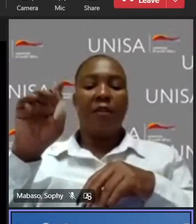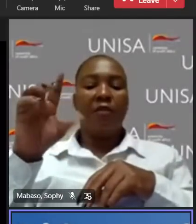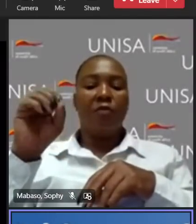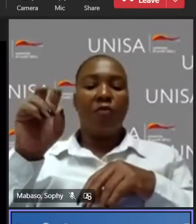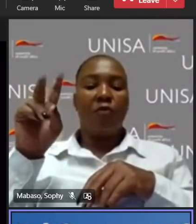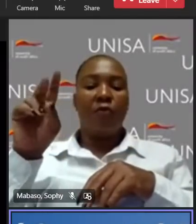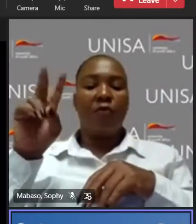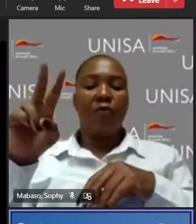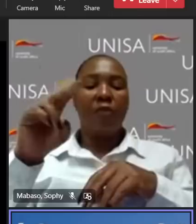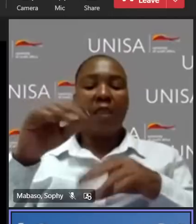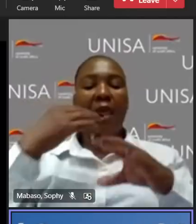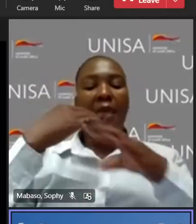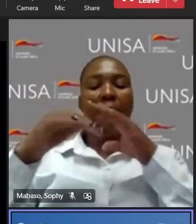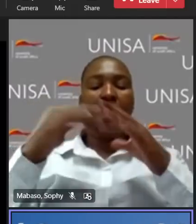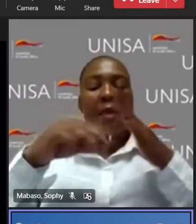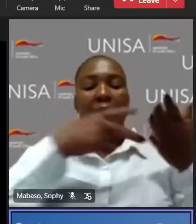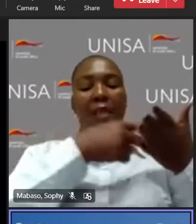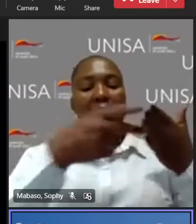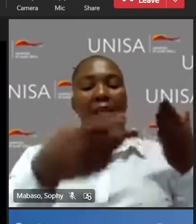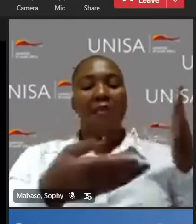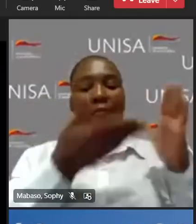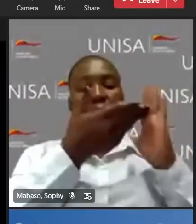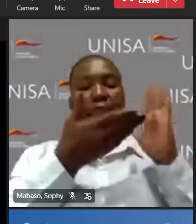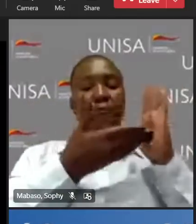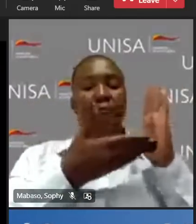also noted on the slide.